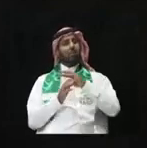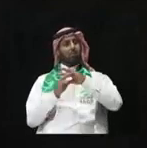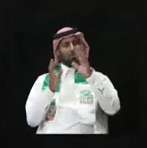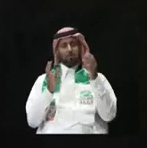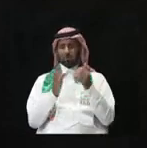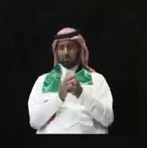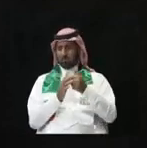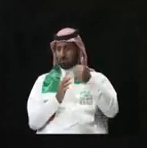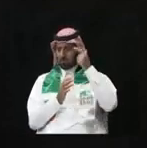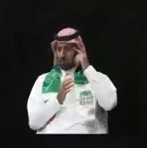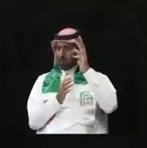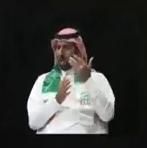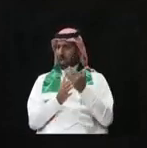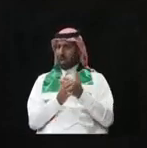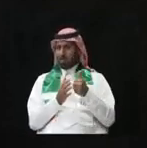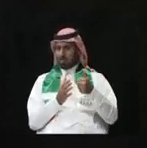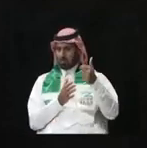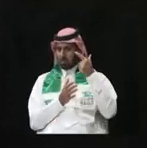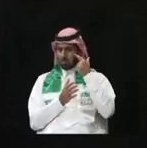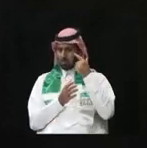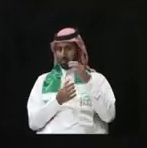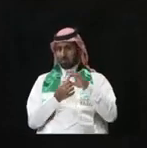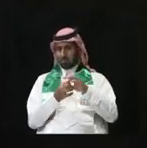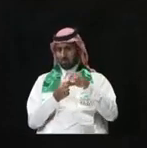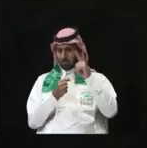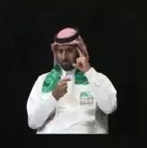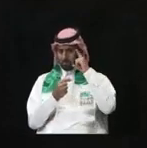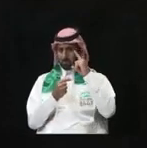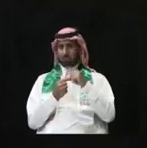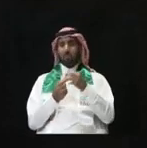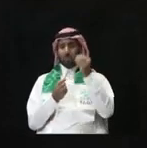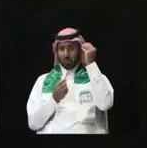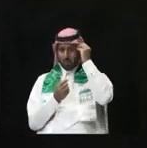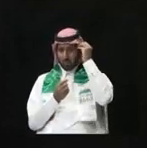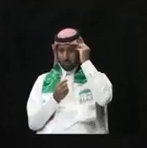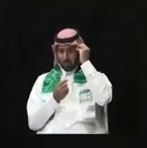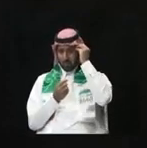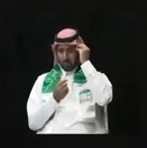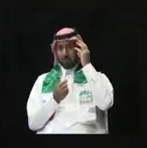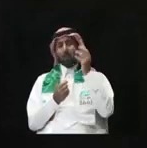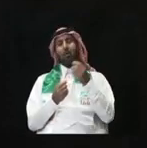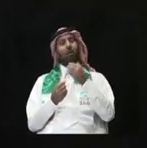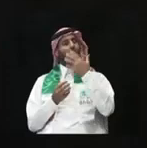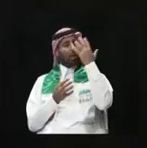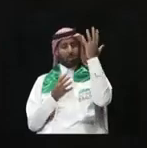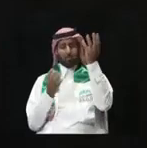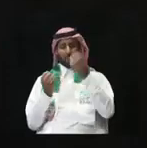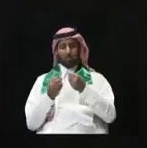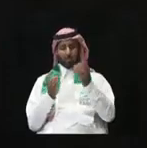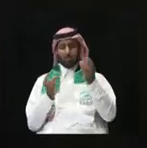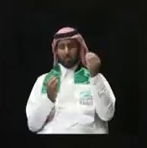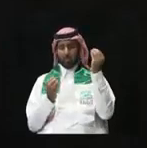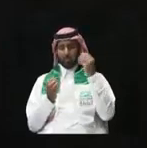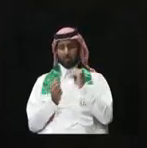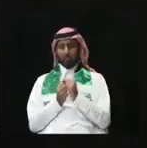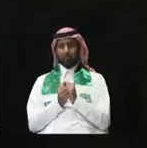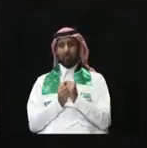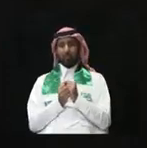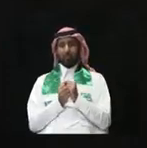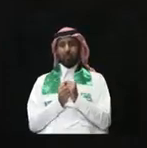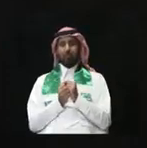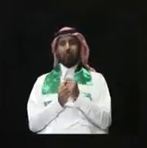the positive side of communication, education, and information.